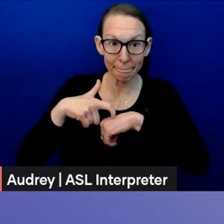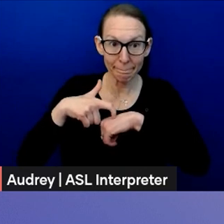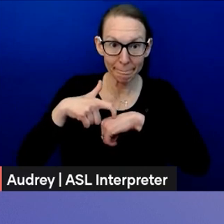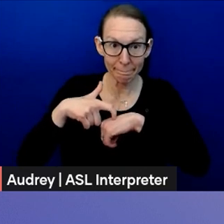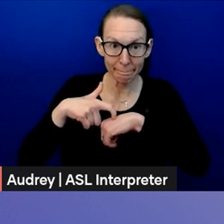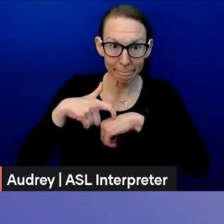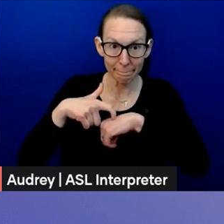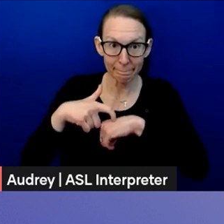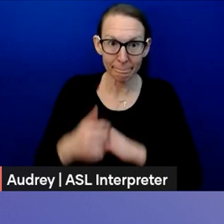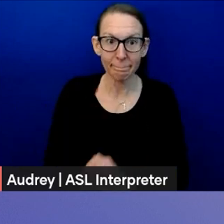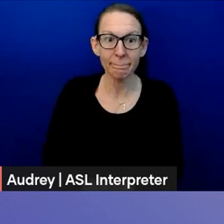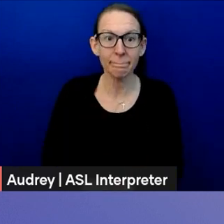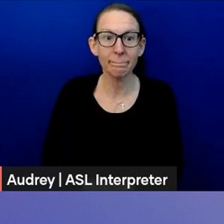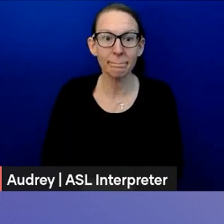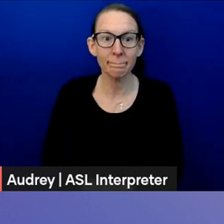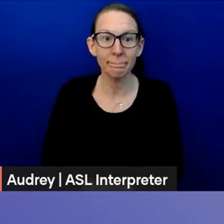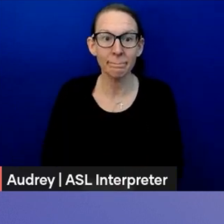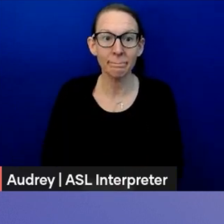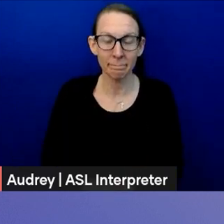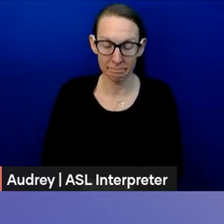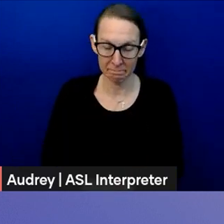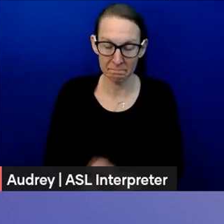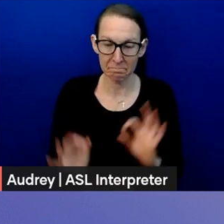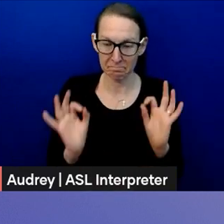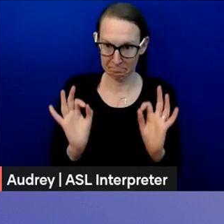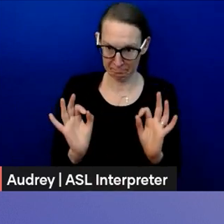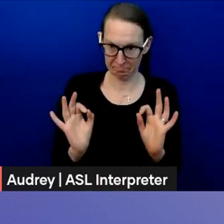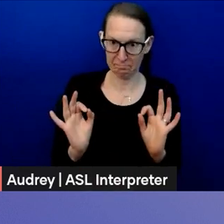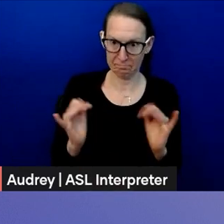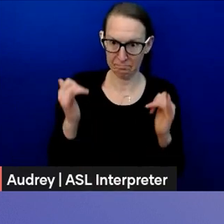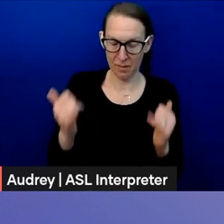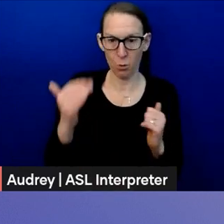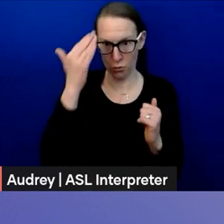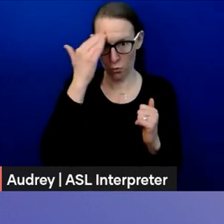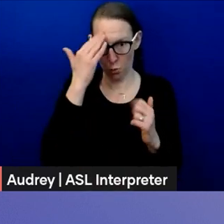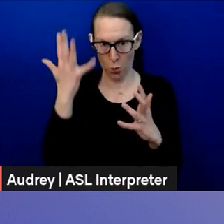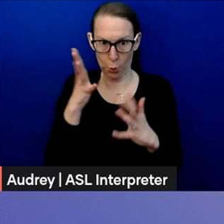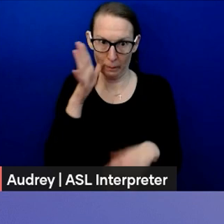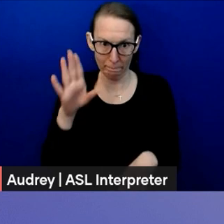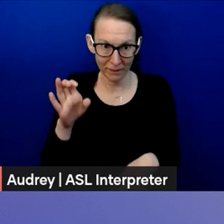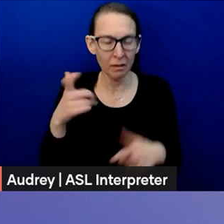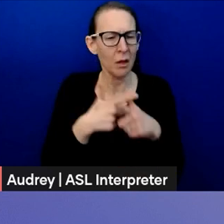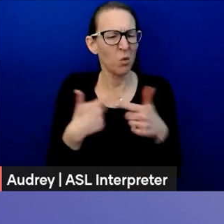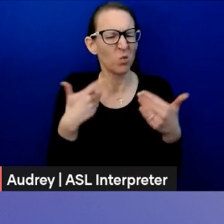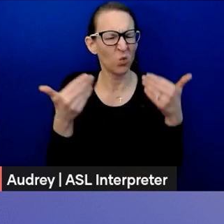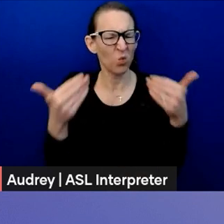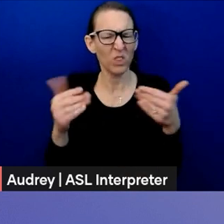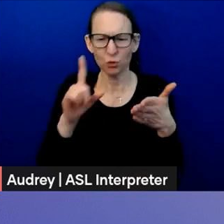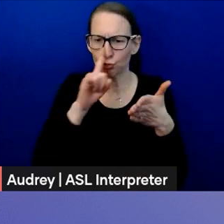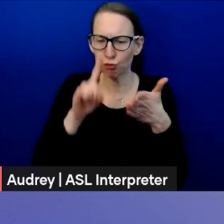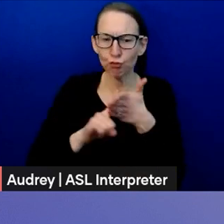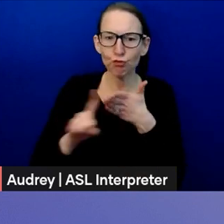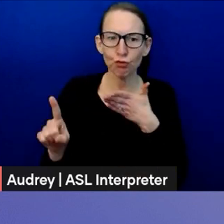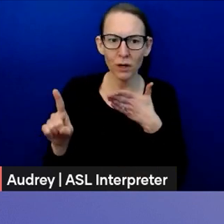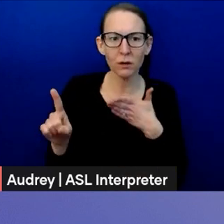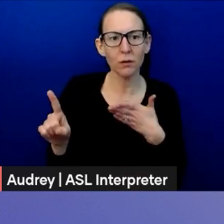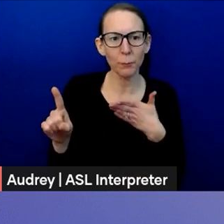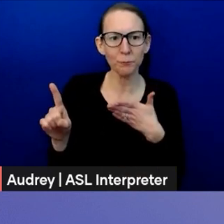And so now that we have that, we know what today is going to be. And now let's actually check